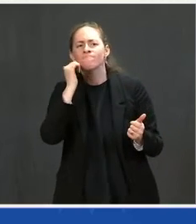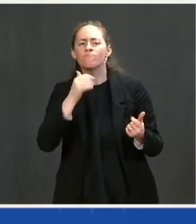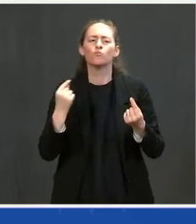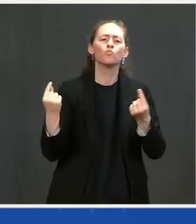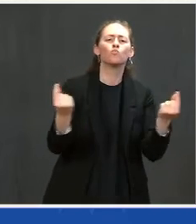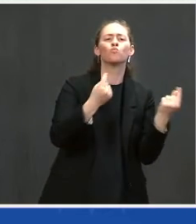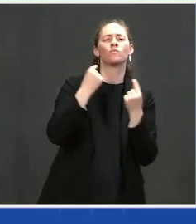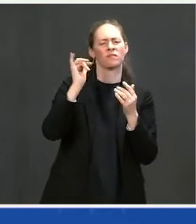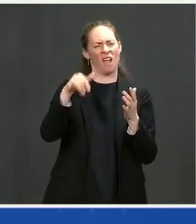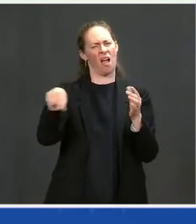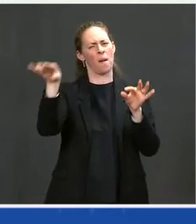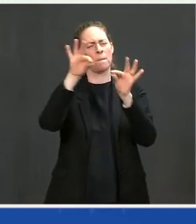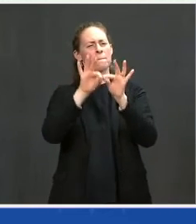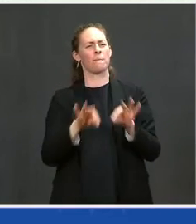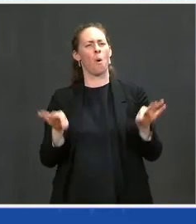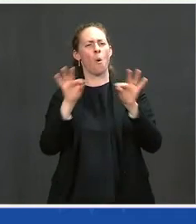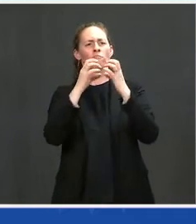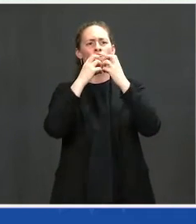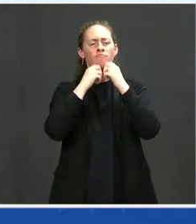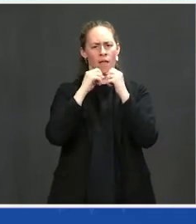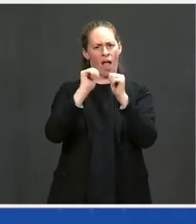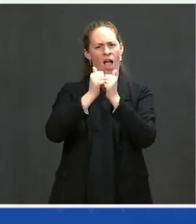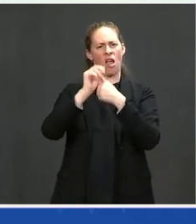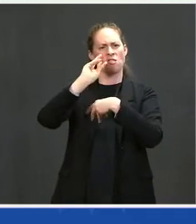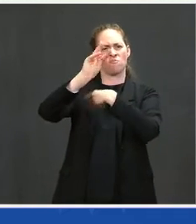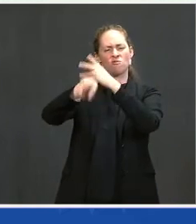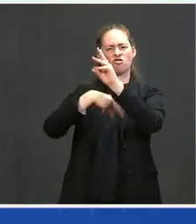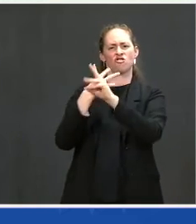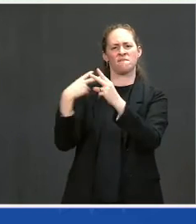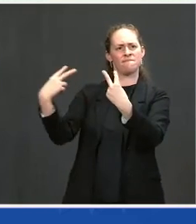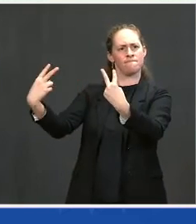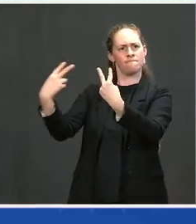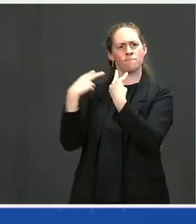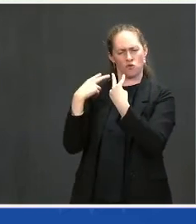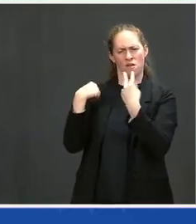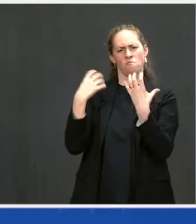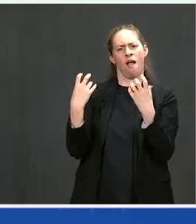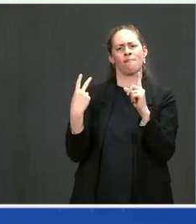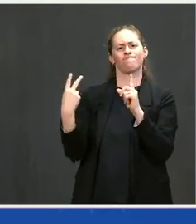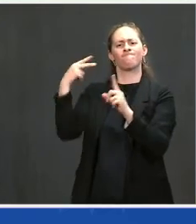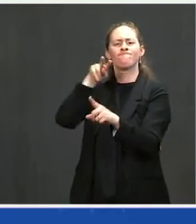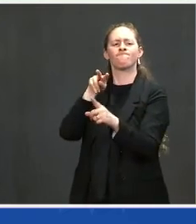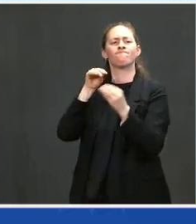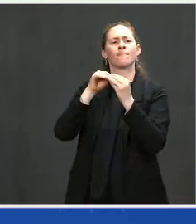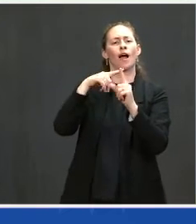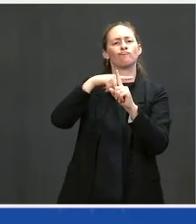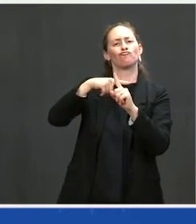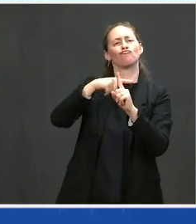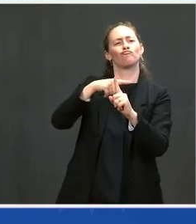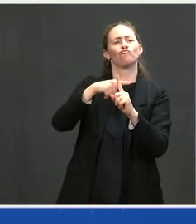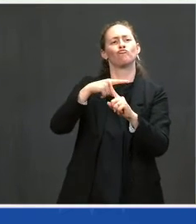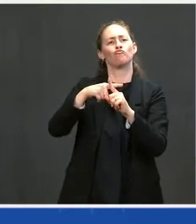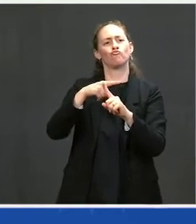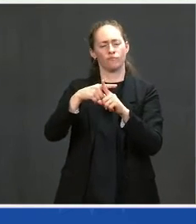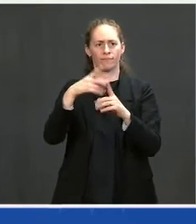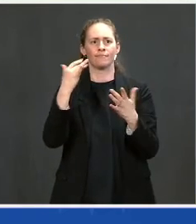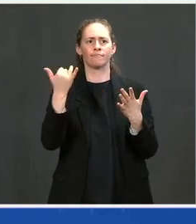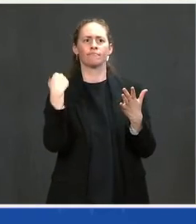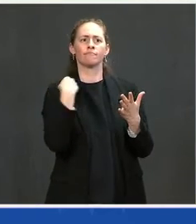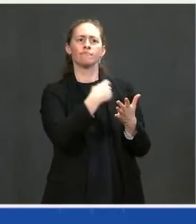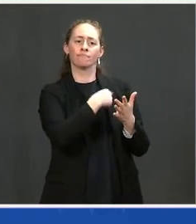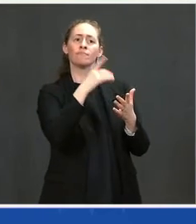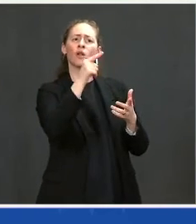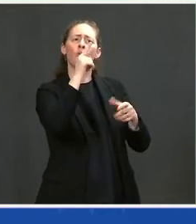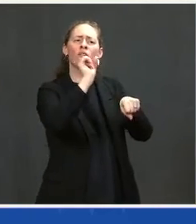paradigm. I want to change the paradigm. We start to reward work, not just wealth. I want to change the paradigm. If